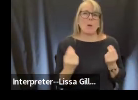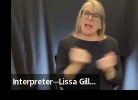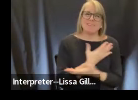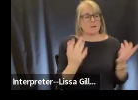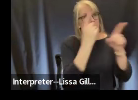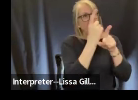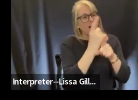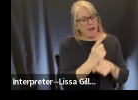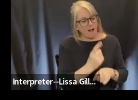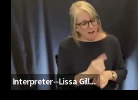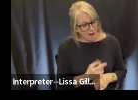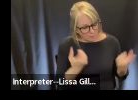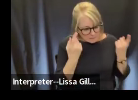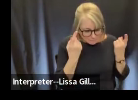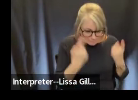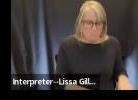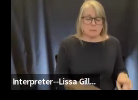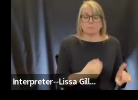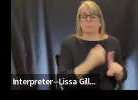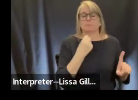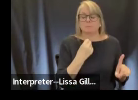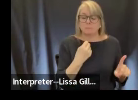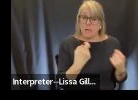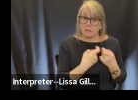things still go wrong. There are electrical fires